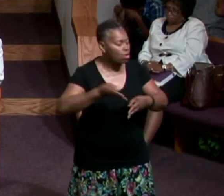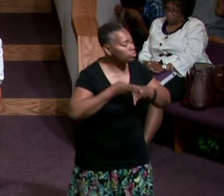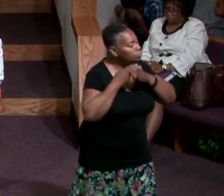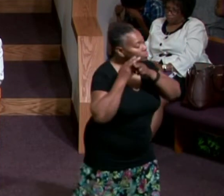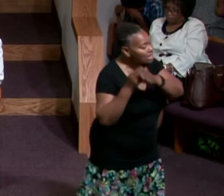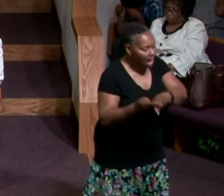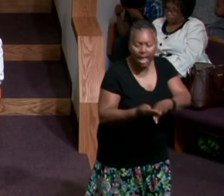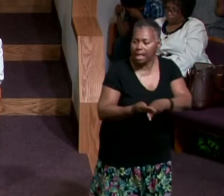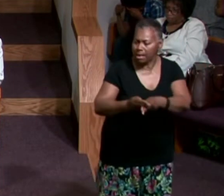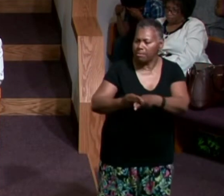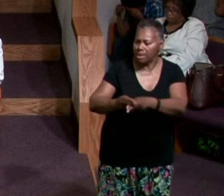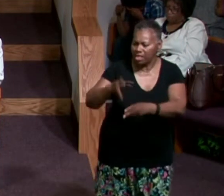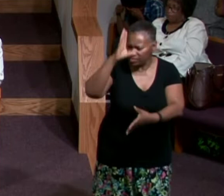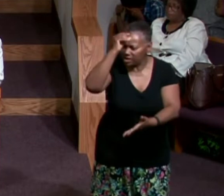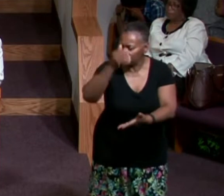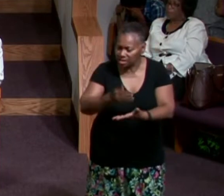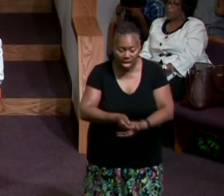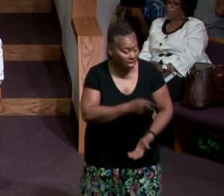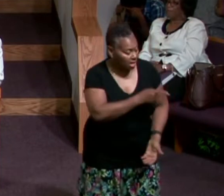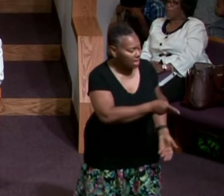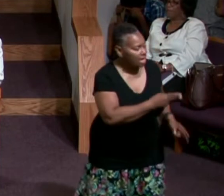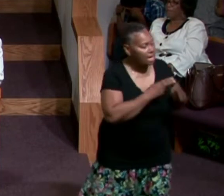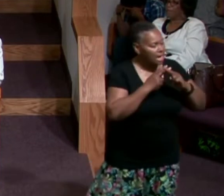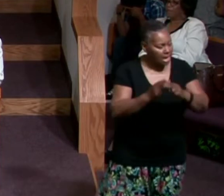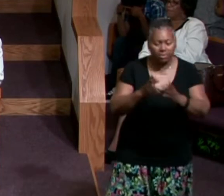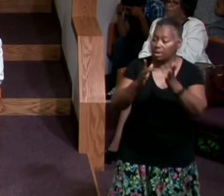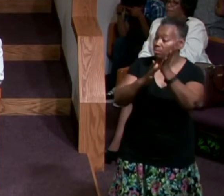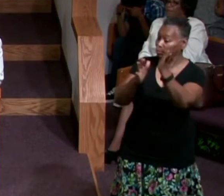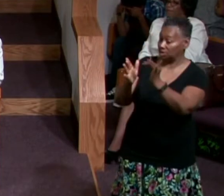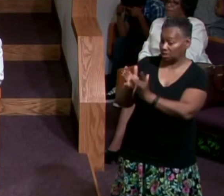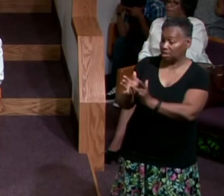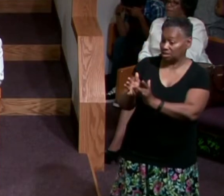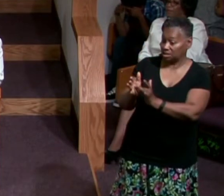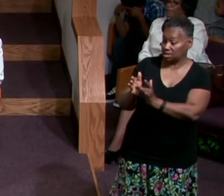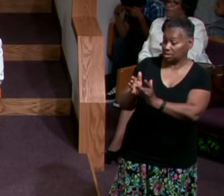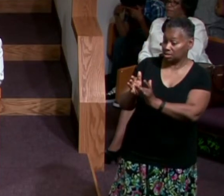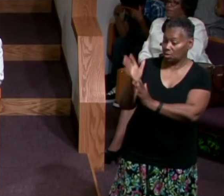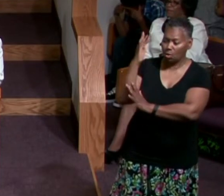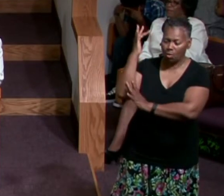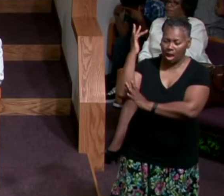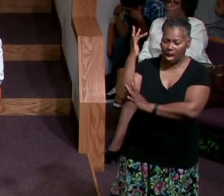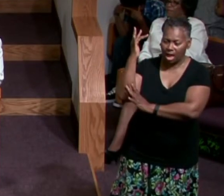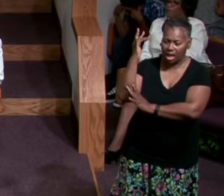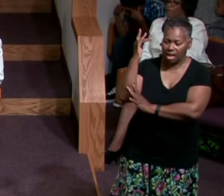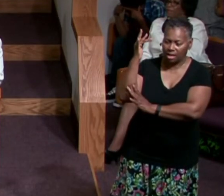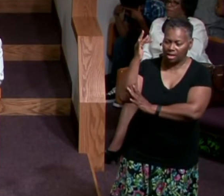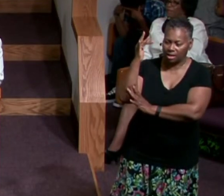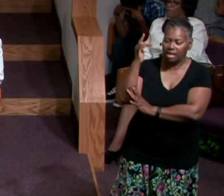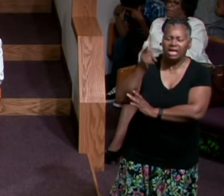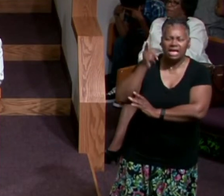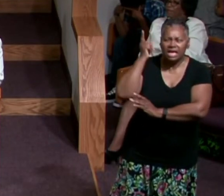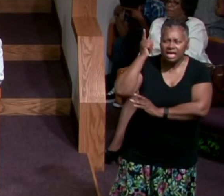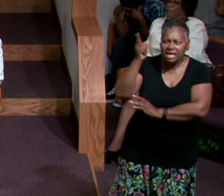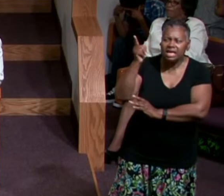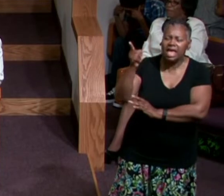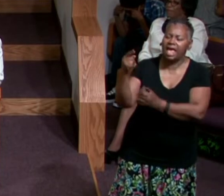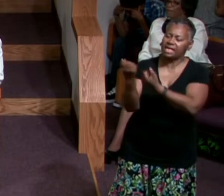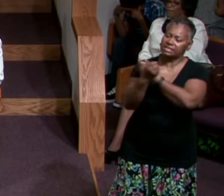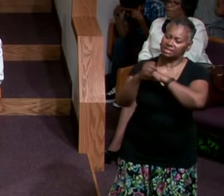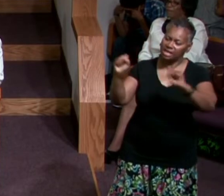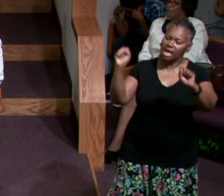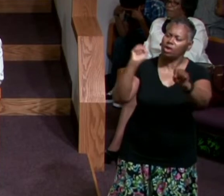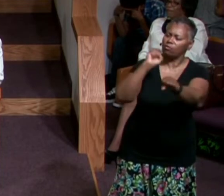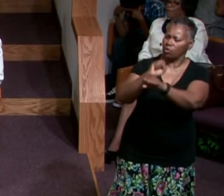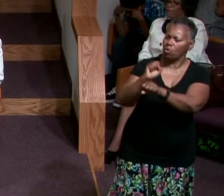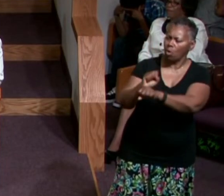his son. Joseph named him Jesus, because he had saving work to do. The very name he